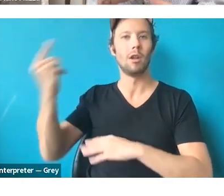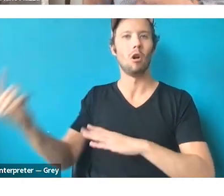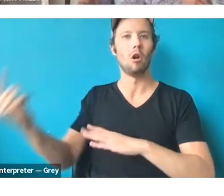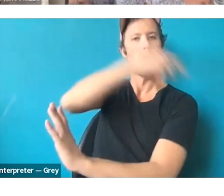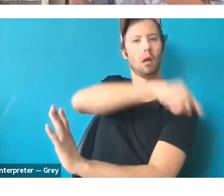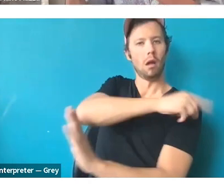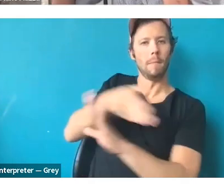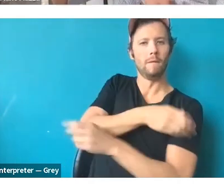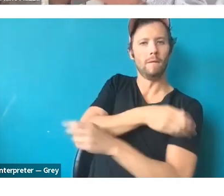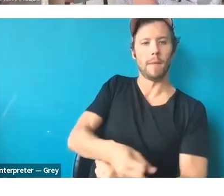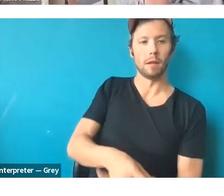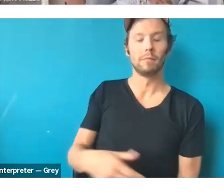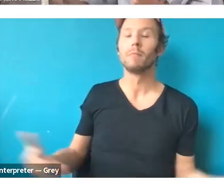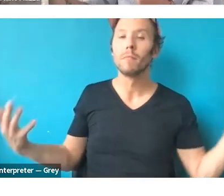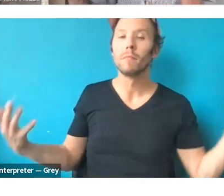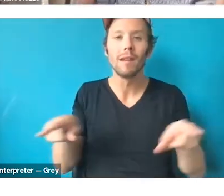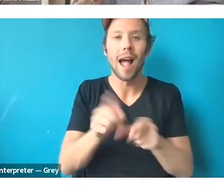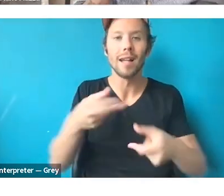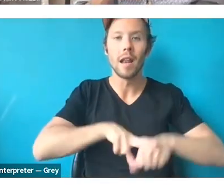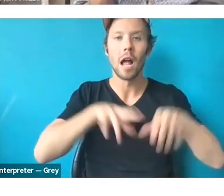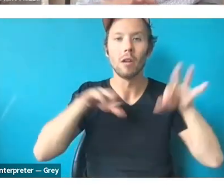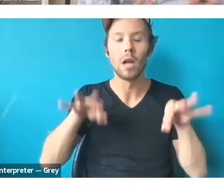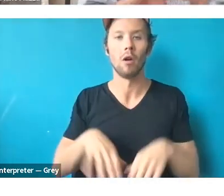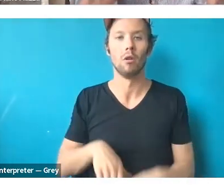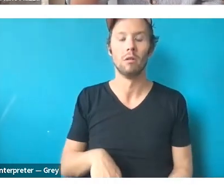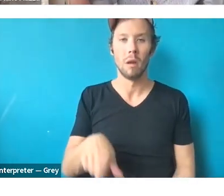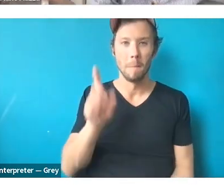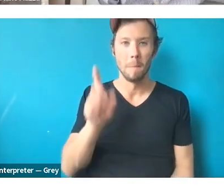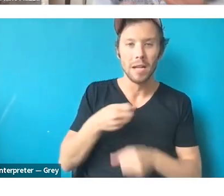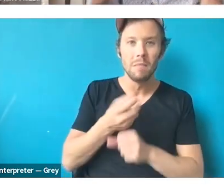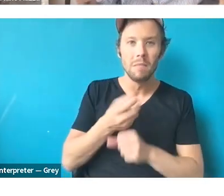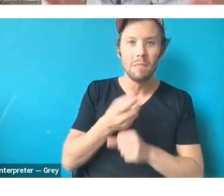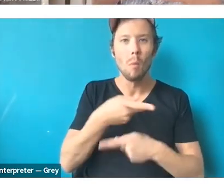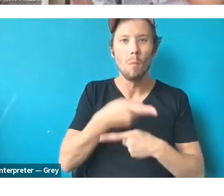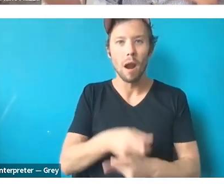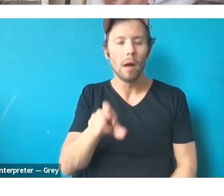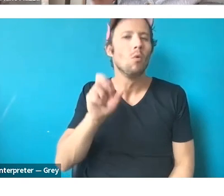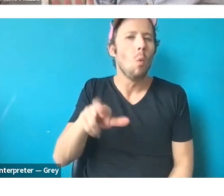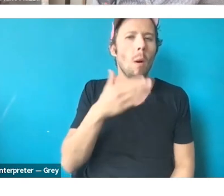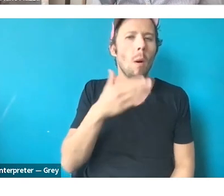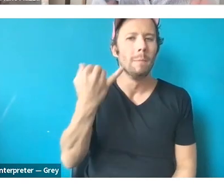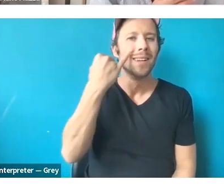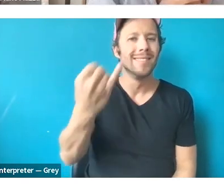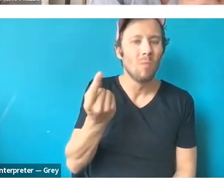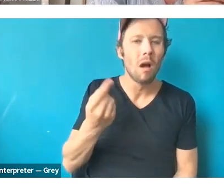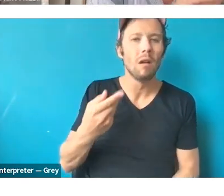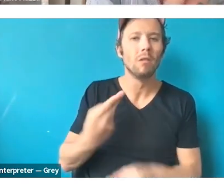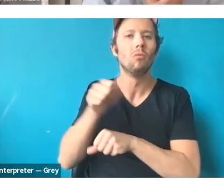can you actually be dyeing other people's fabrics for them, which is inherently sustainable and holistic in